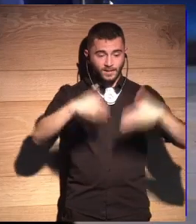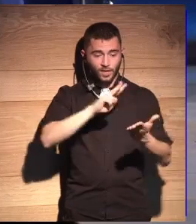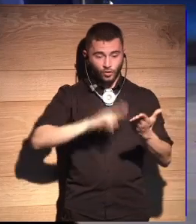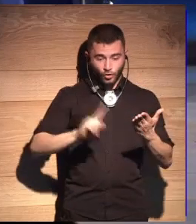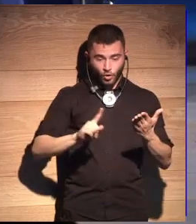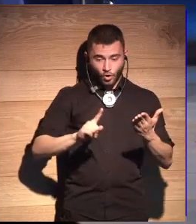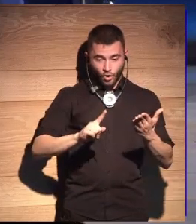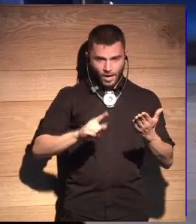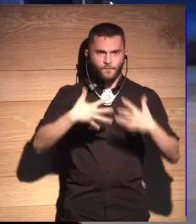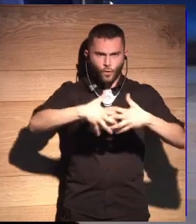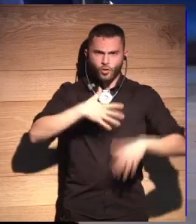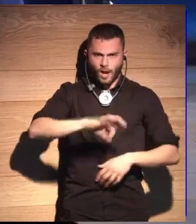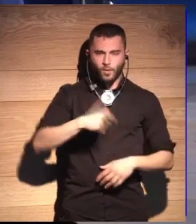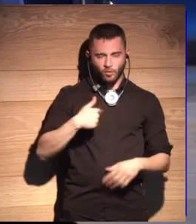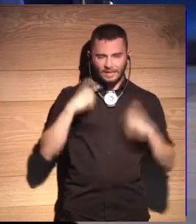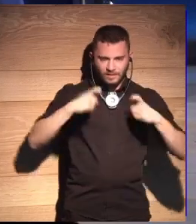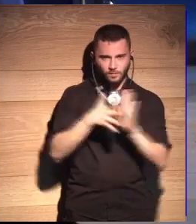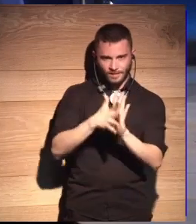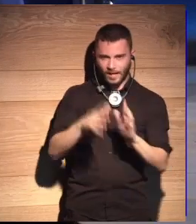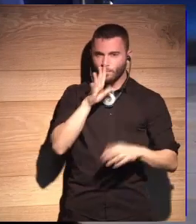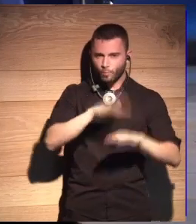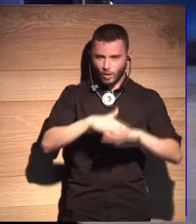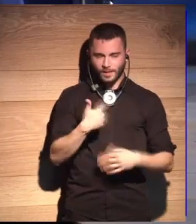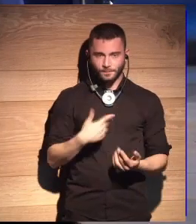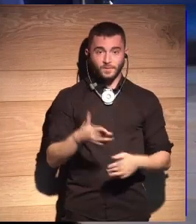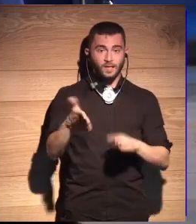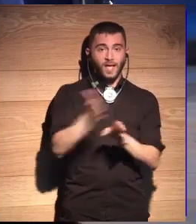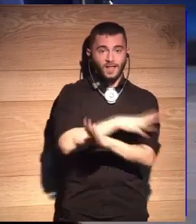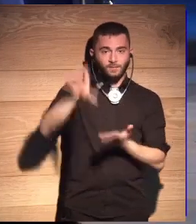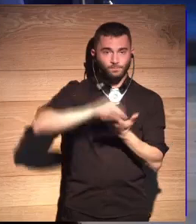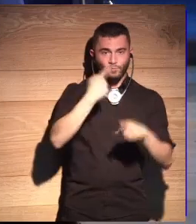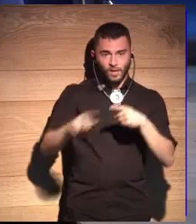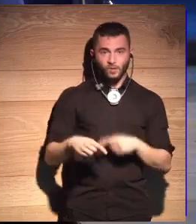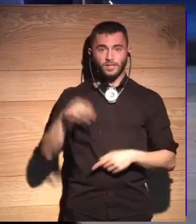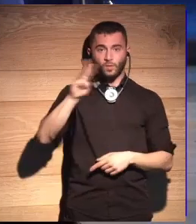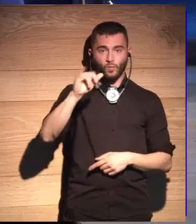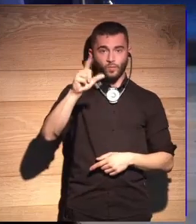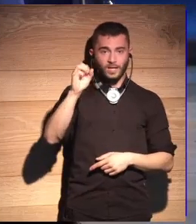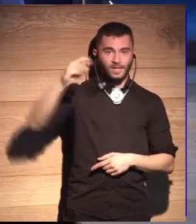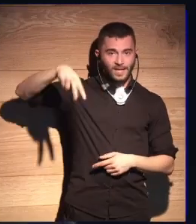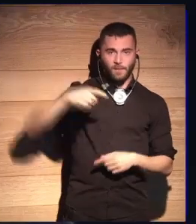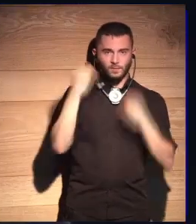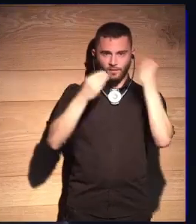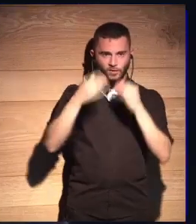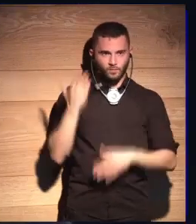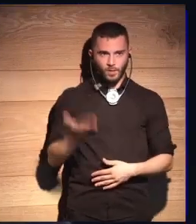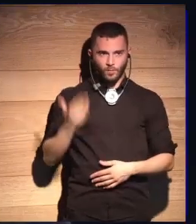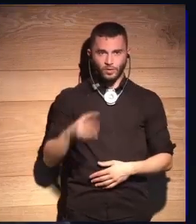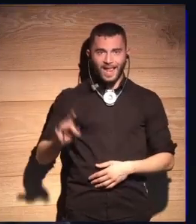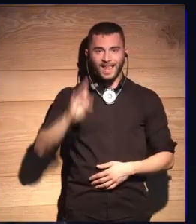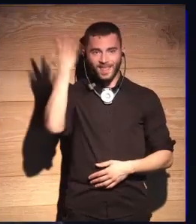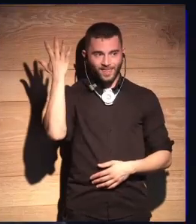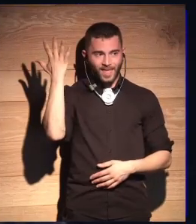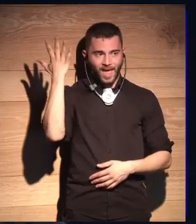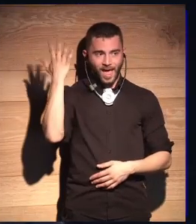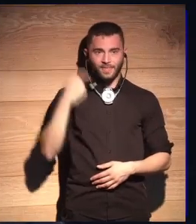electoral programs, and I'm going to try to explain why now. Before, I wanted to make a comment regarding what William said, which I think is essential,